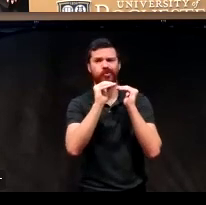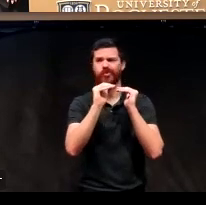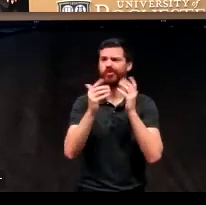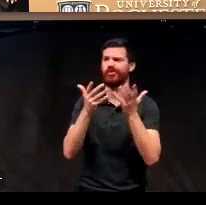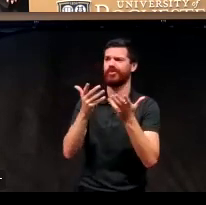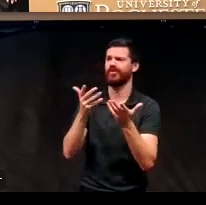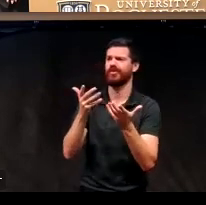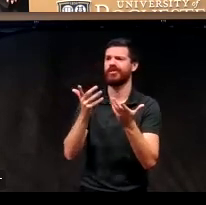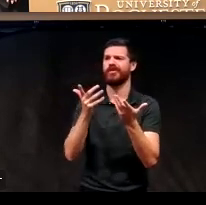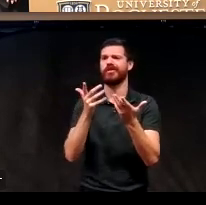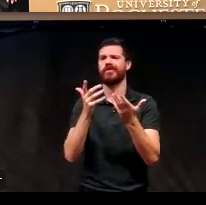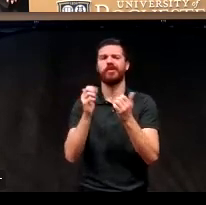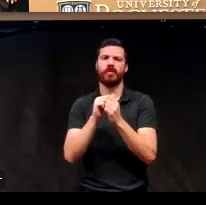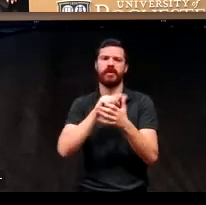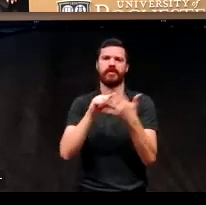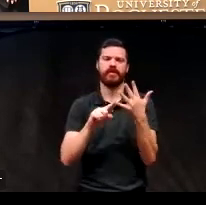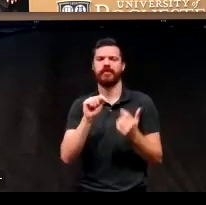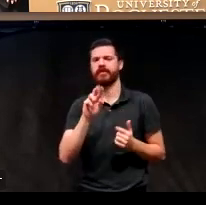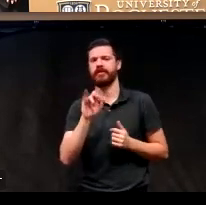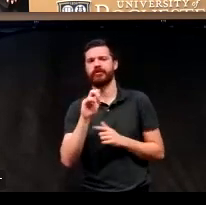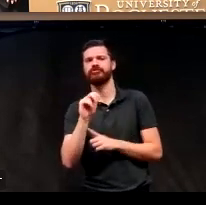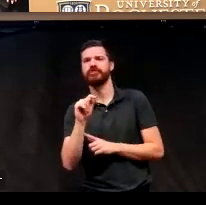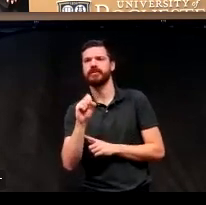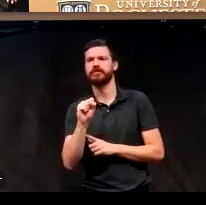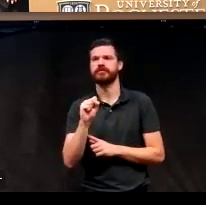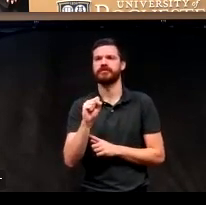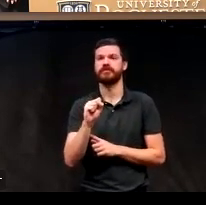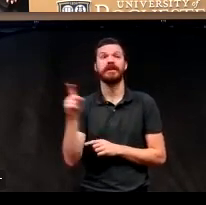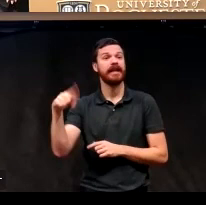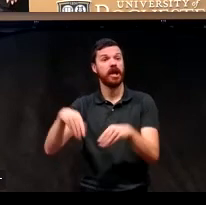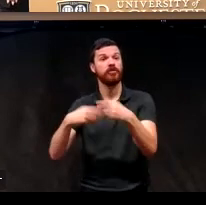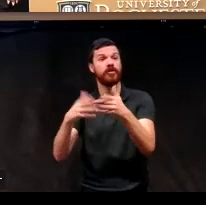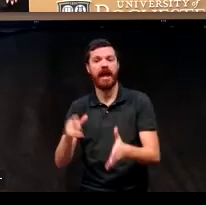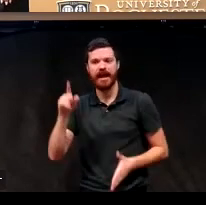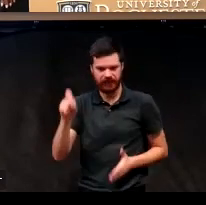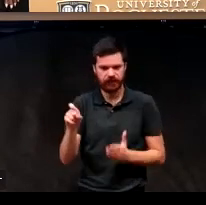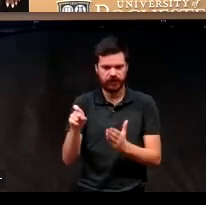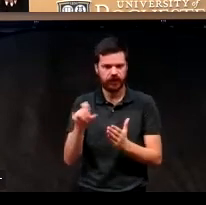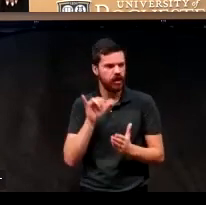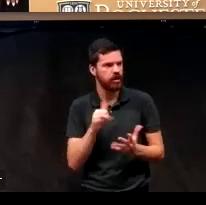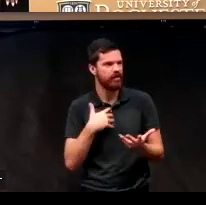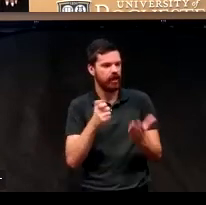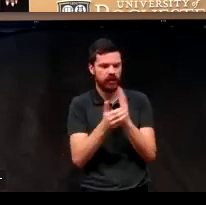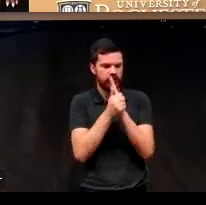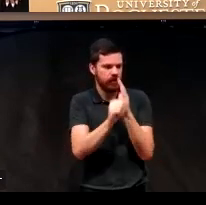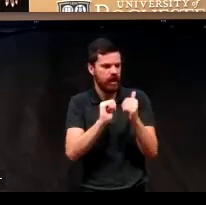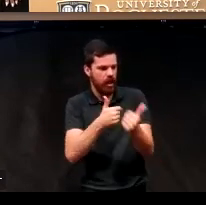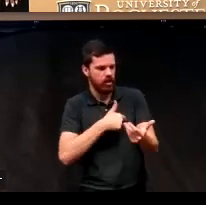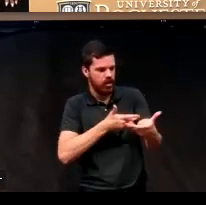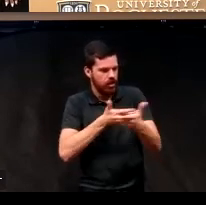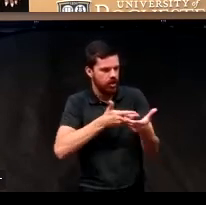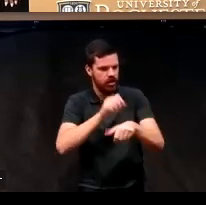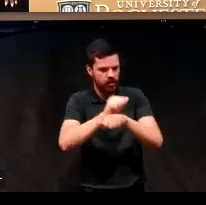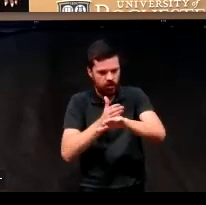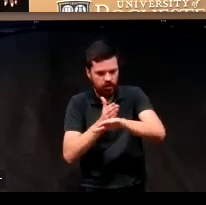to particularly cluster B traits. And, you know, these are providers who need skills to be able to work through these